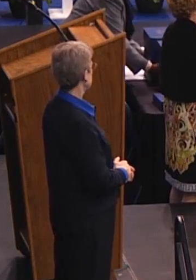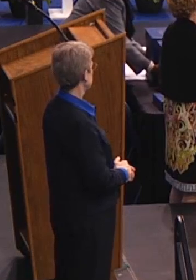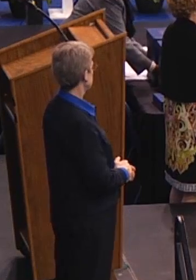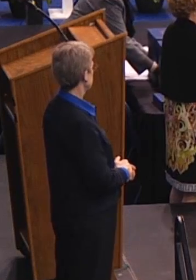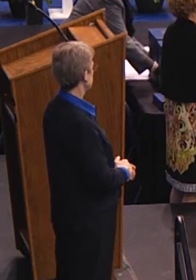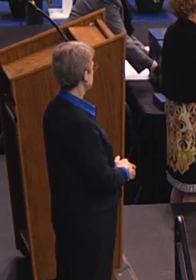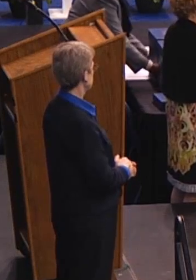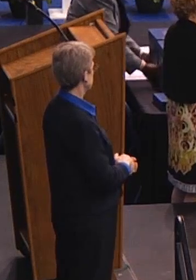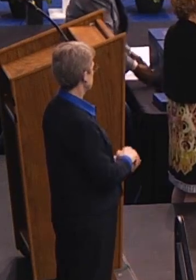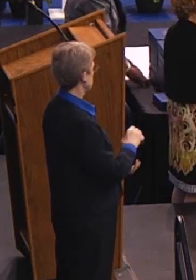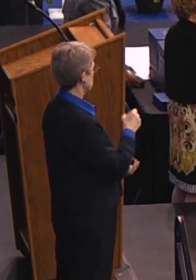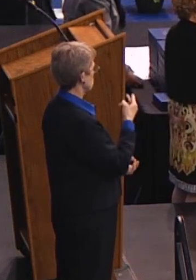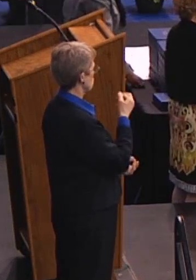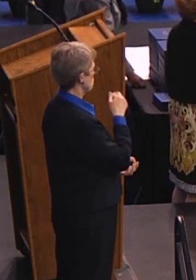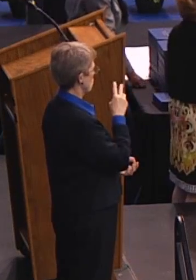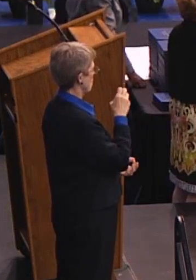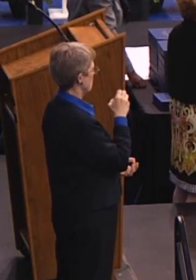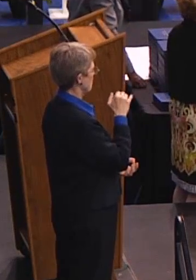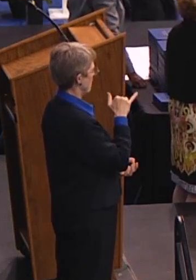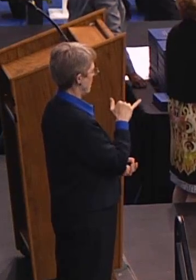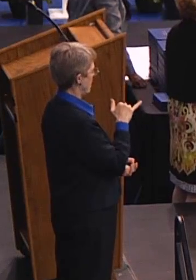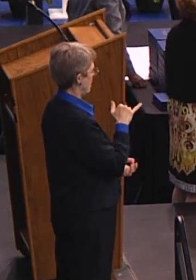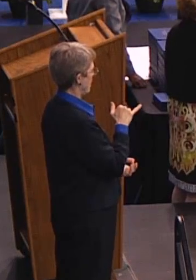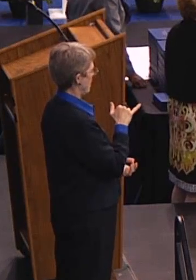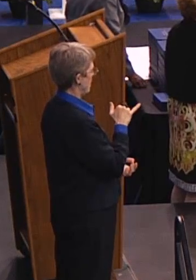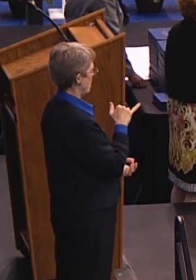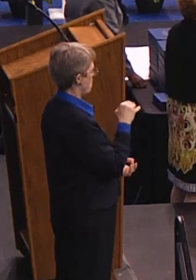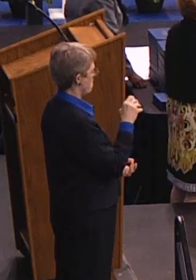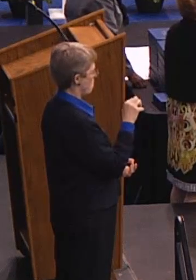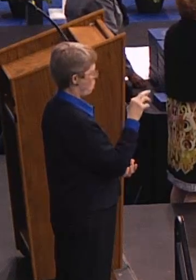Charvet Nicole Moore, Nursing, cum laude.